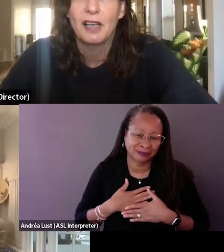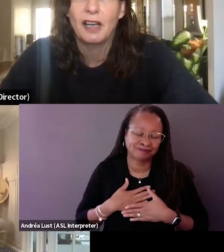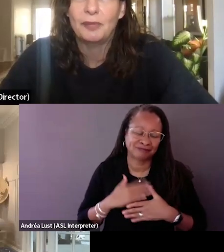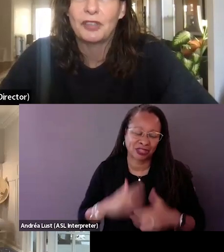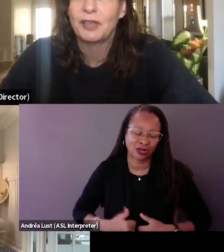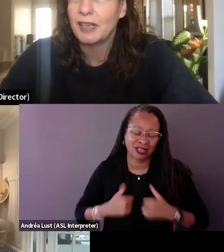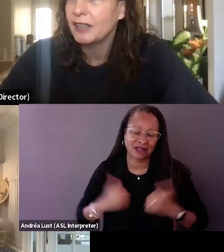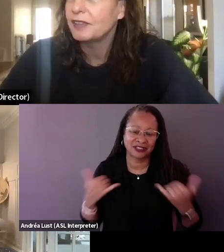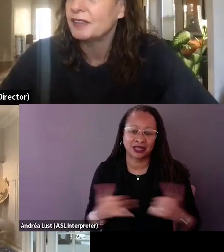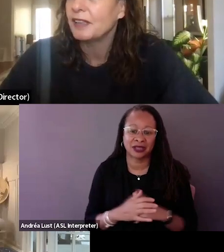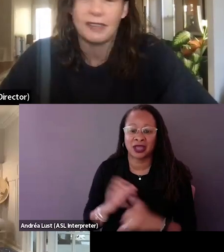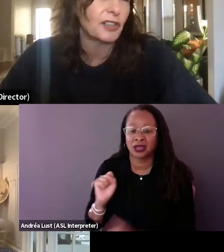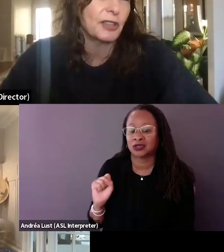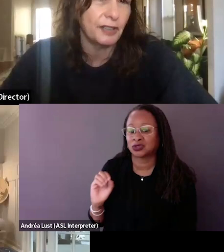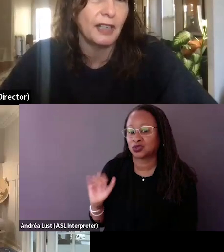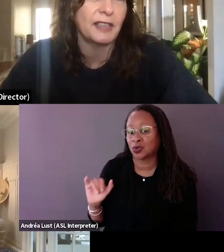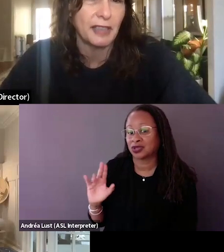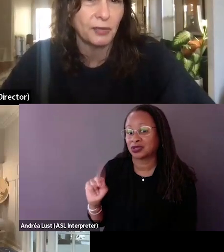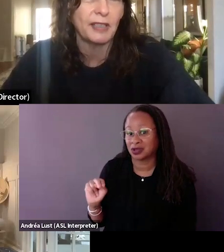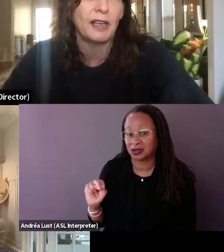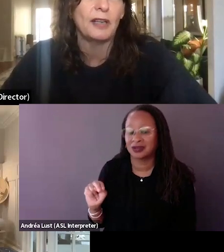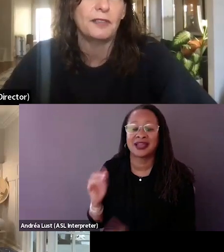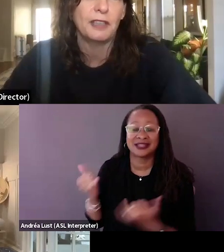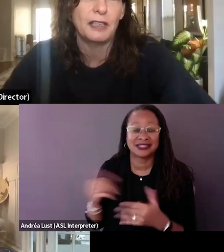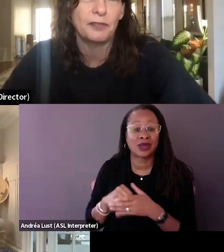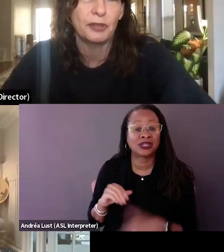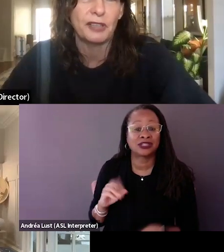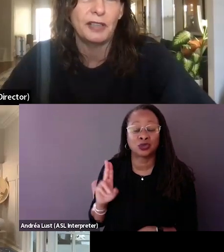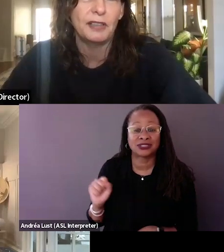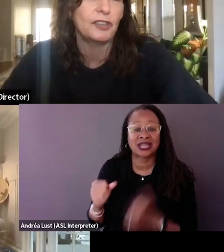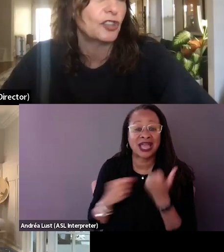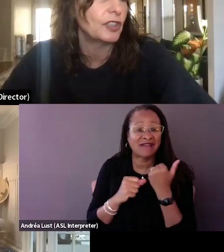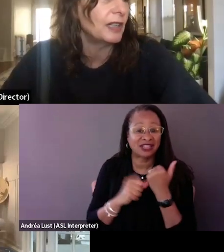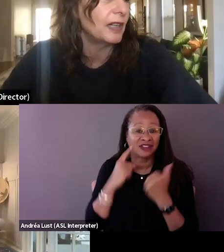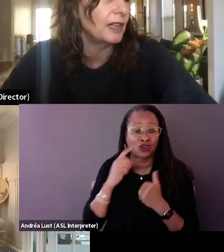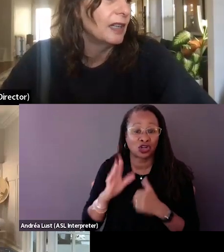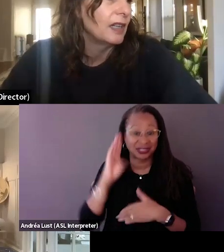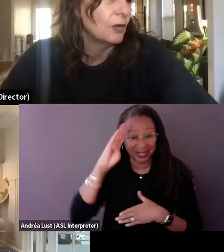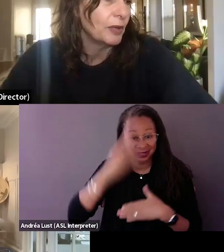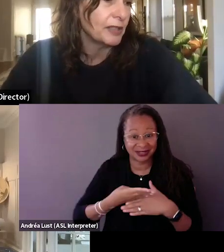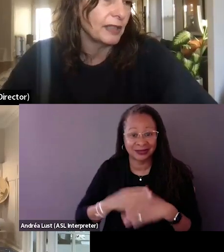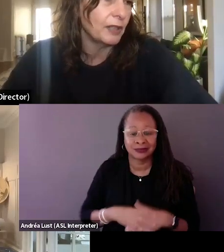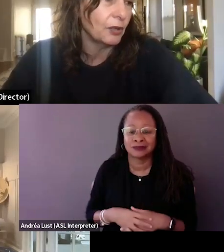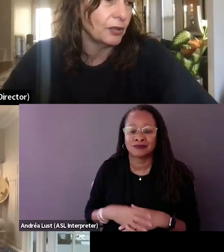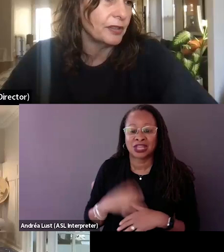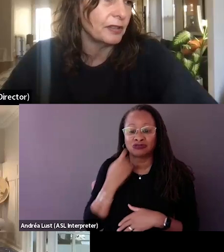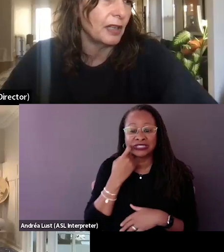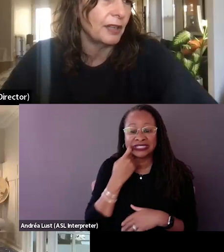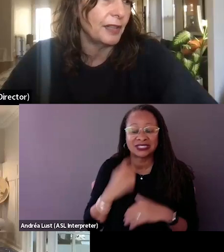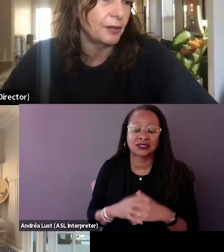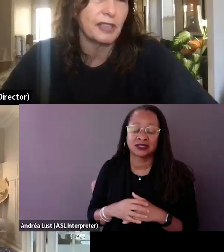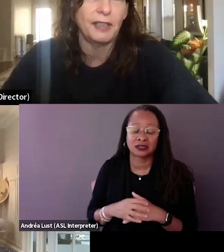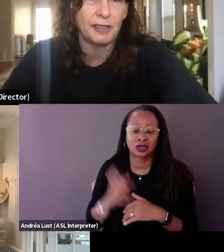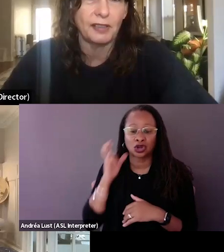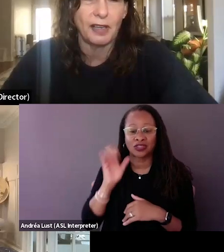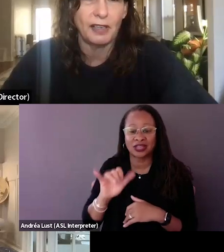lives. Soyun is actually in the United States right now advocating for her son, and she recently heard